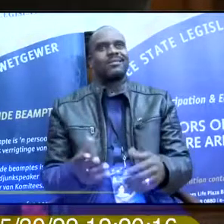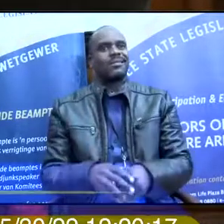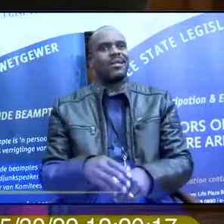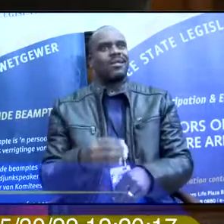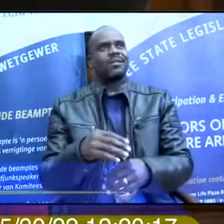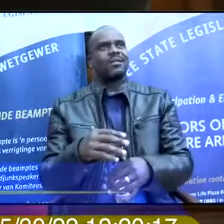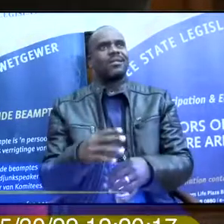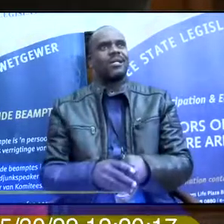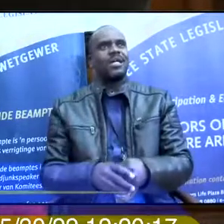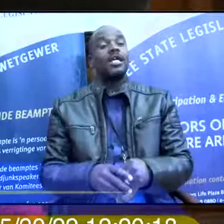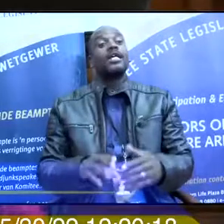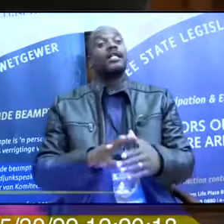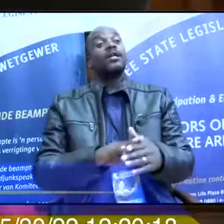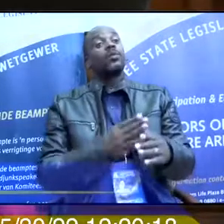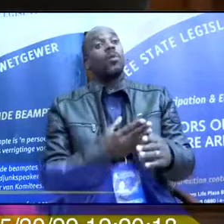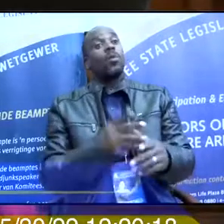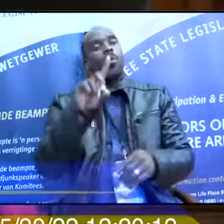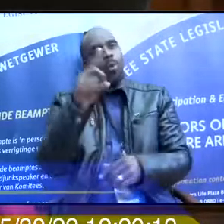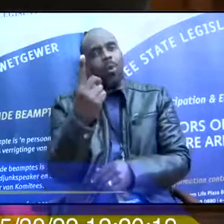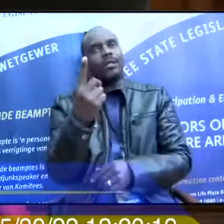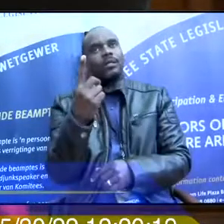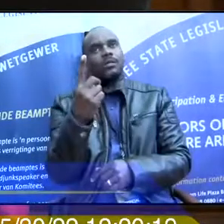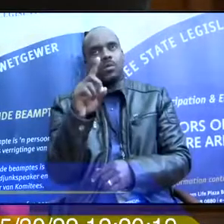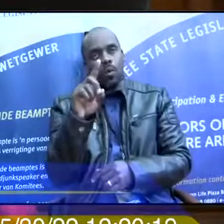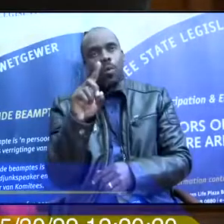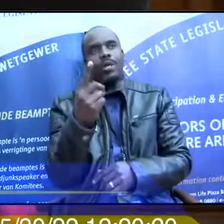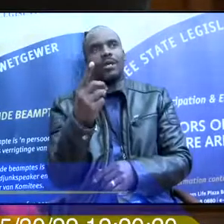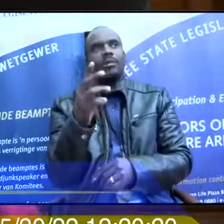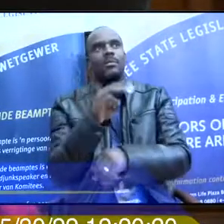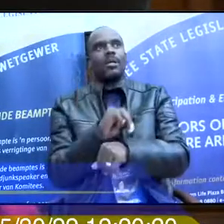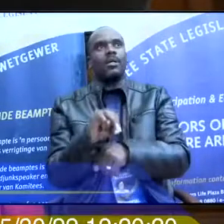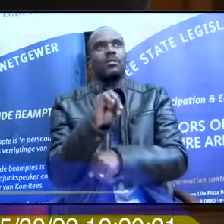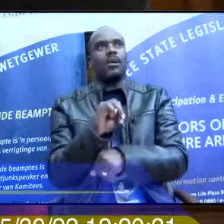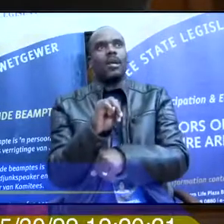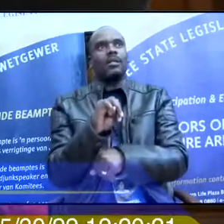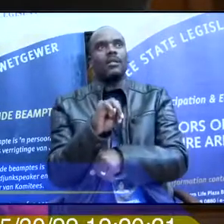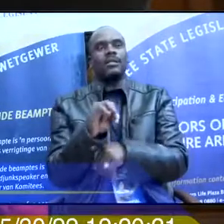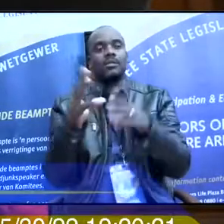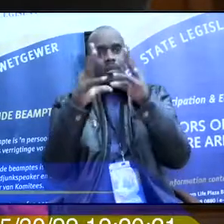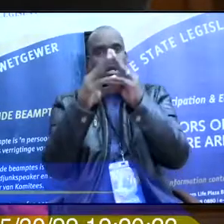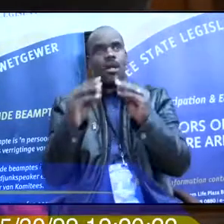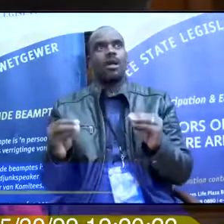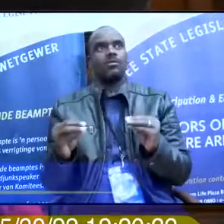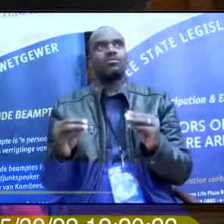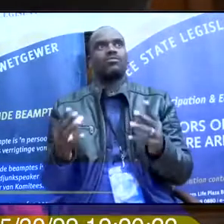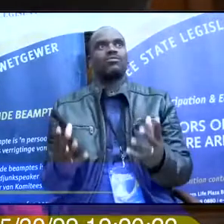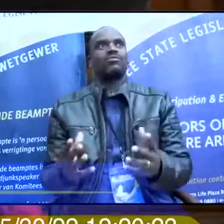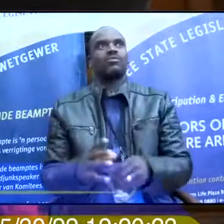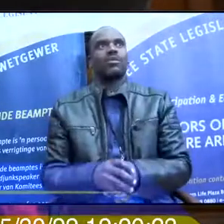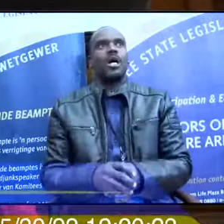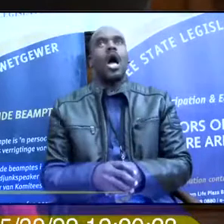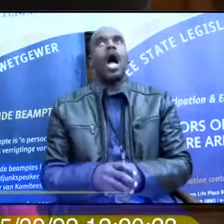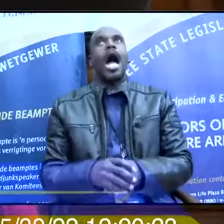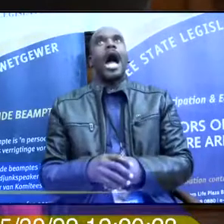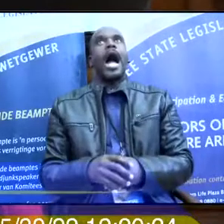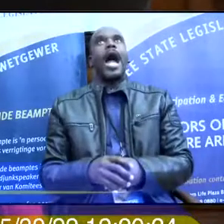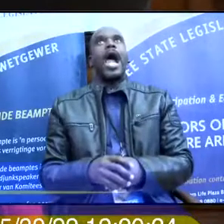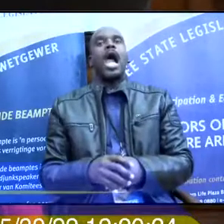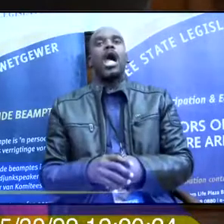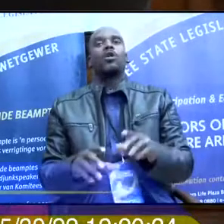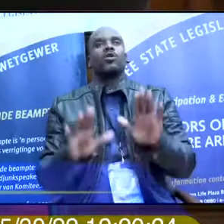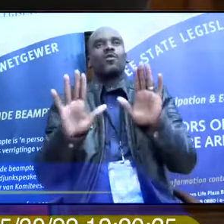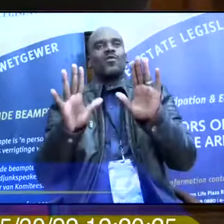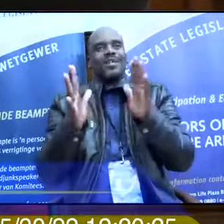there's one municipality where i was two weeks back we have four teams working